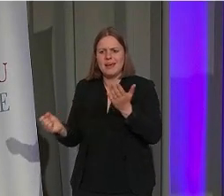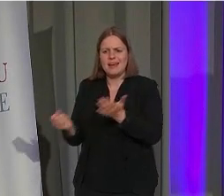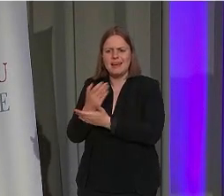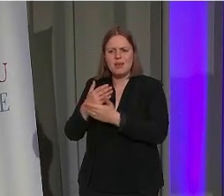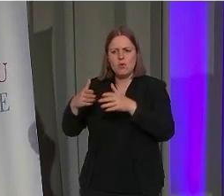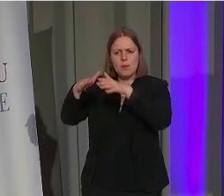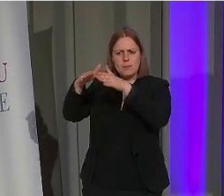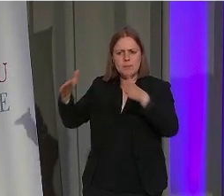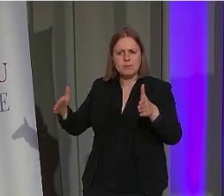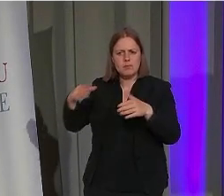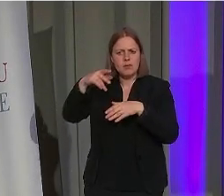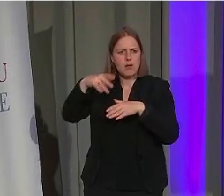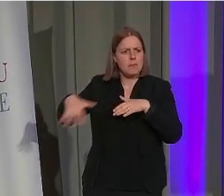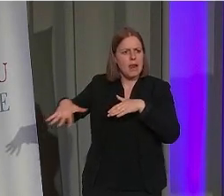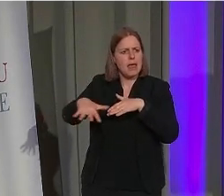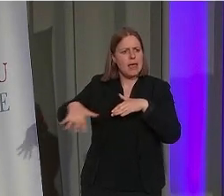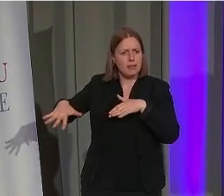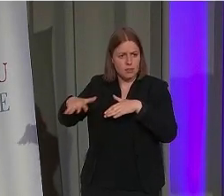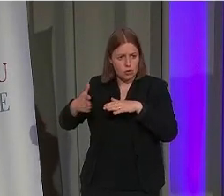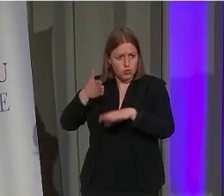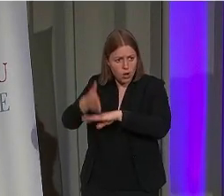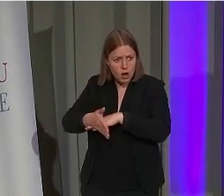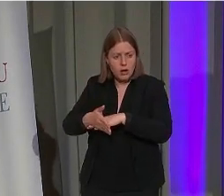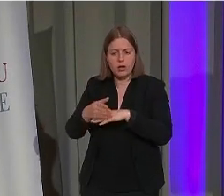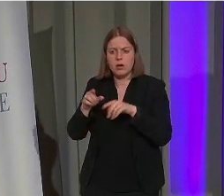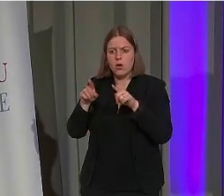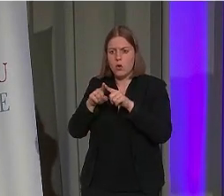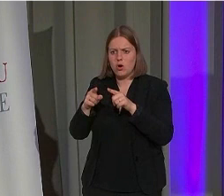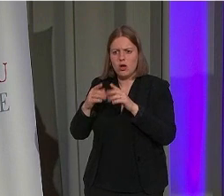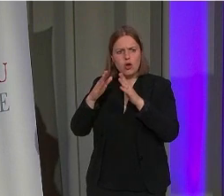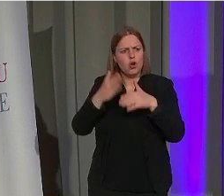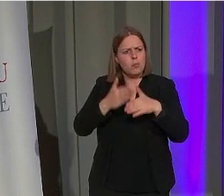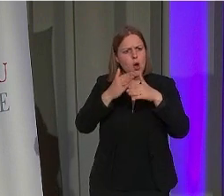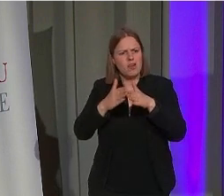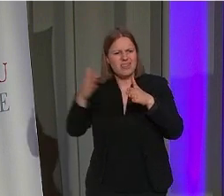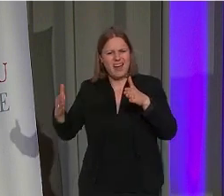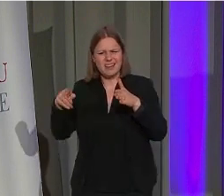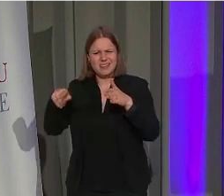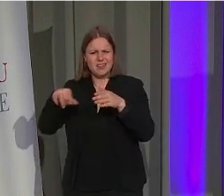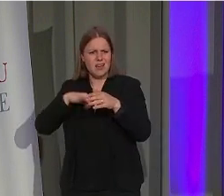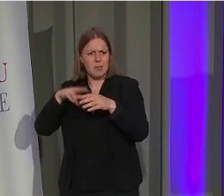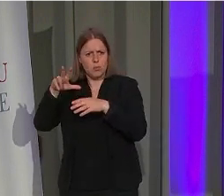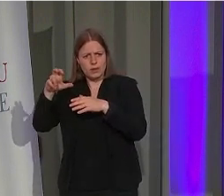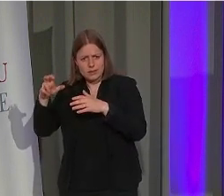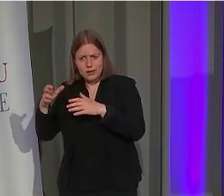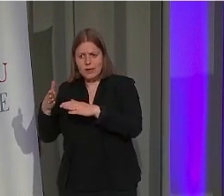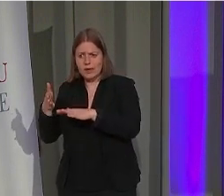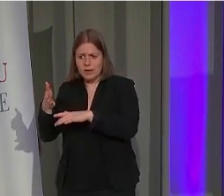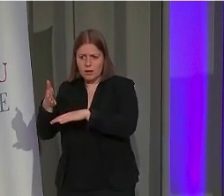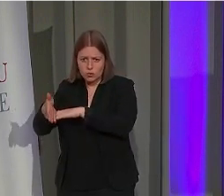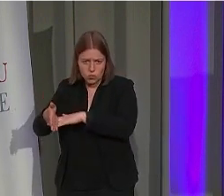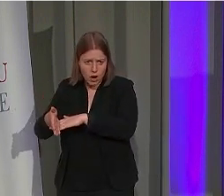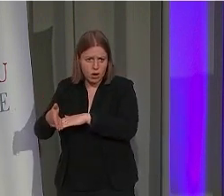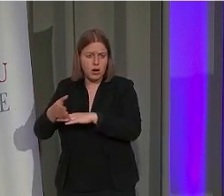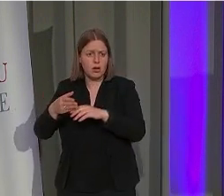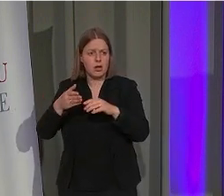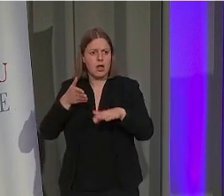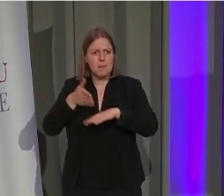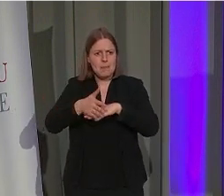new pavilion that is fully accessible, also the sanitary facilities in the adjacent